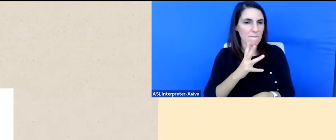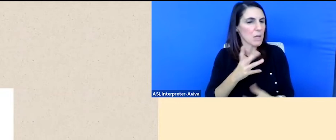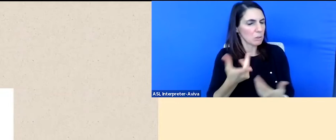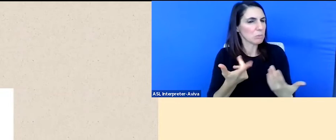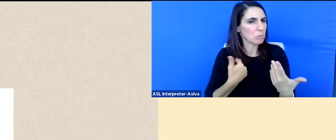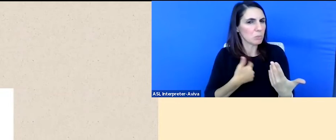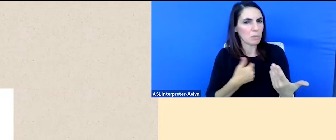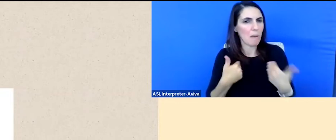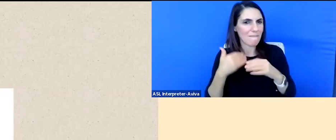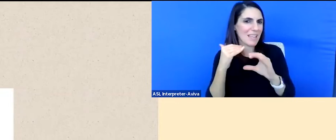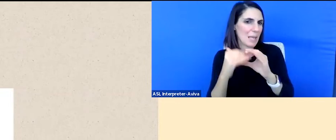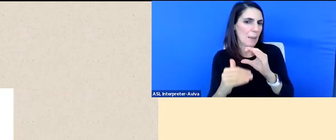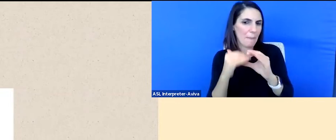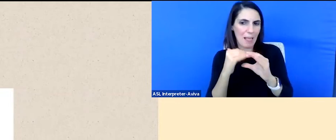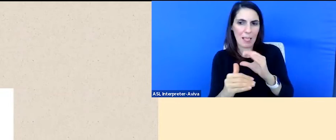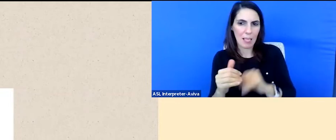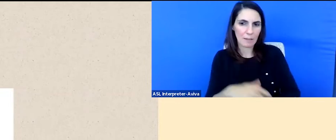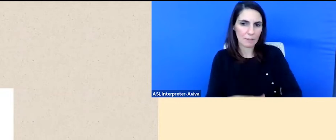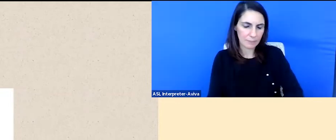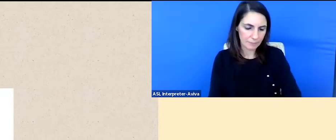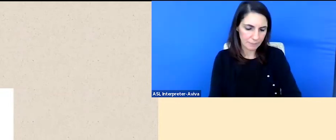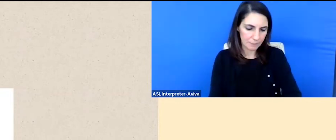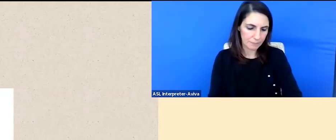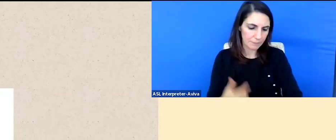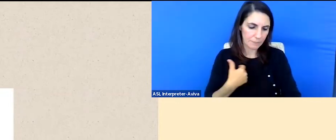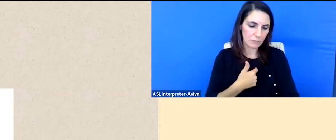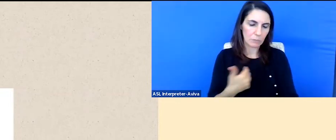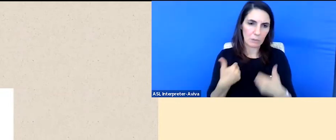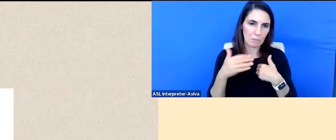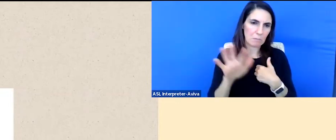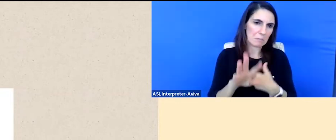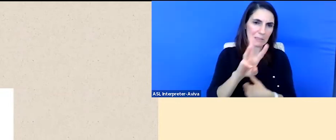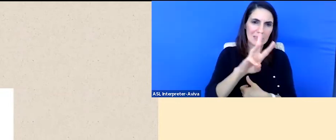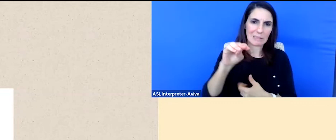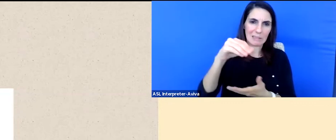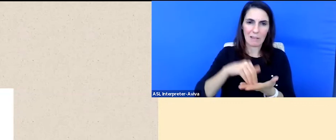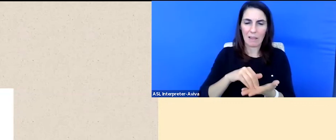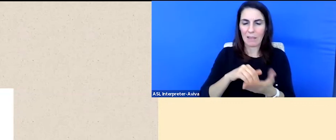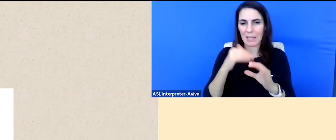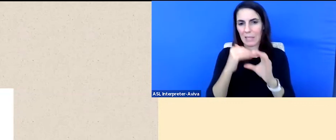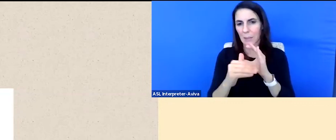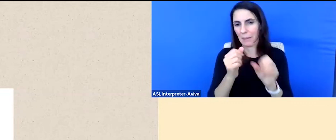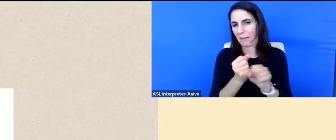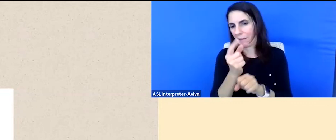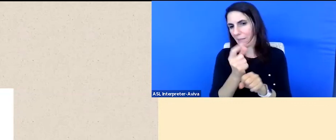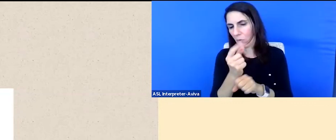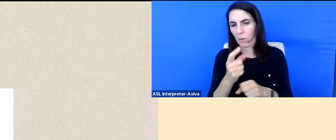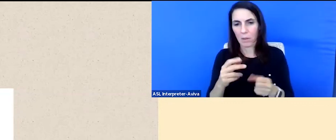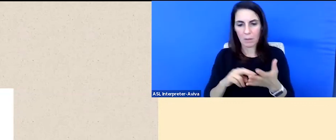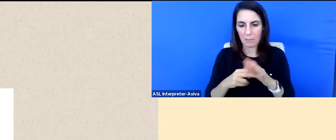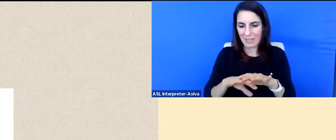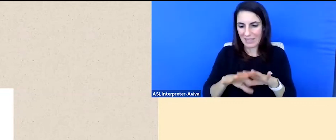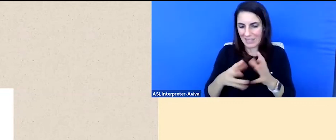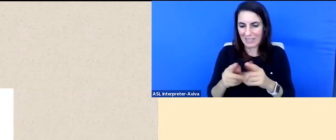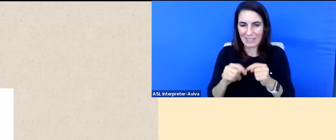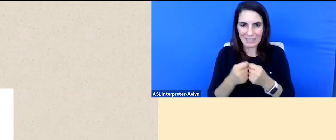our email. As I mentioned, we get about 60,000 emails a year. So we have a dedicated team watching our